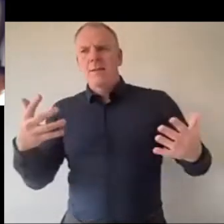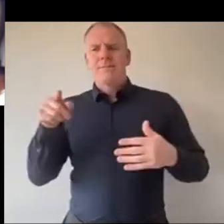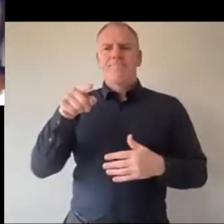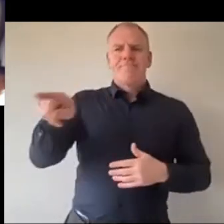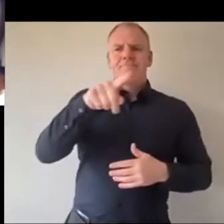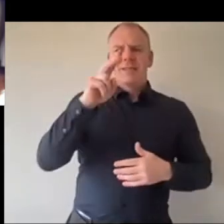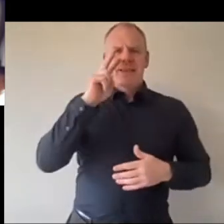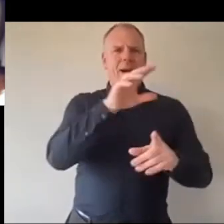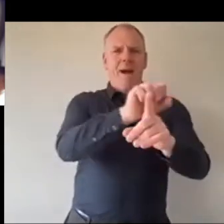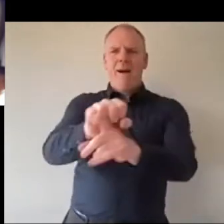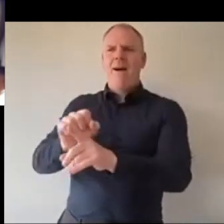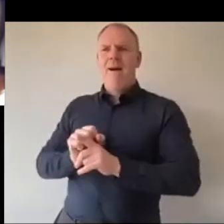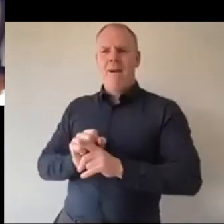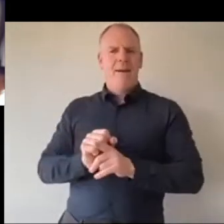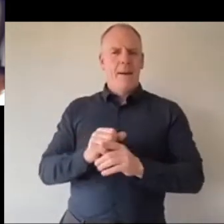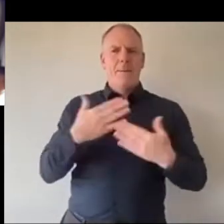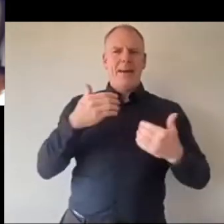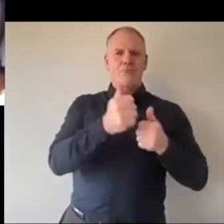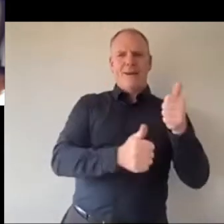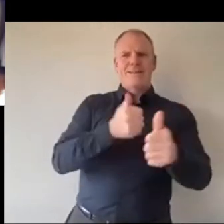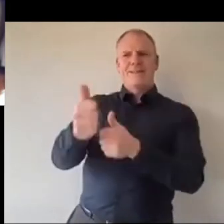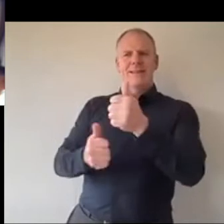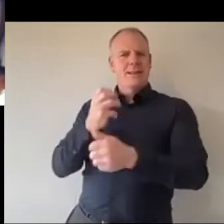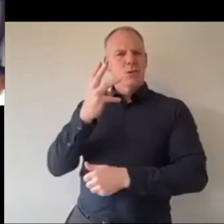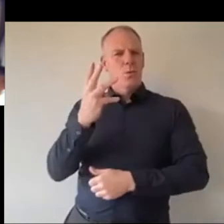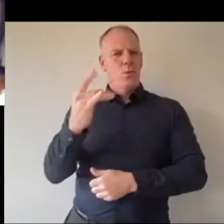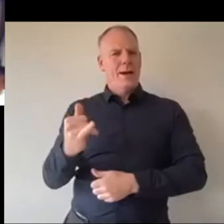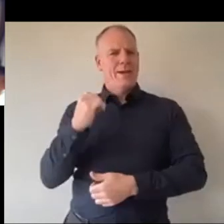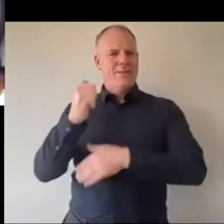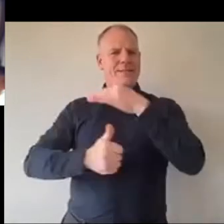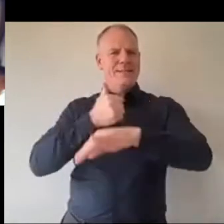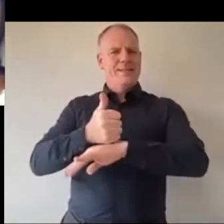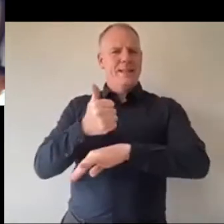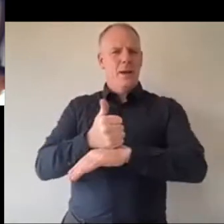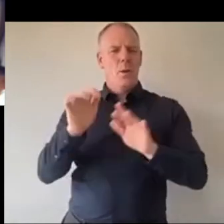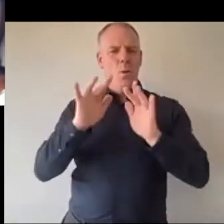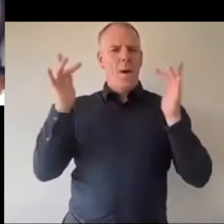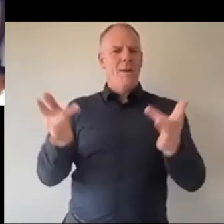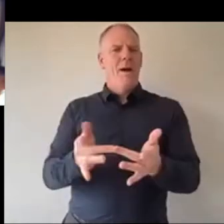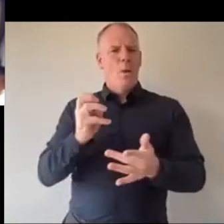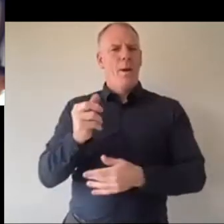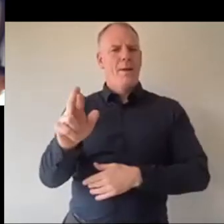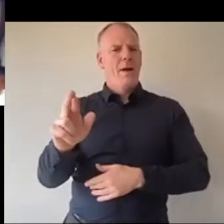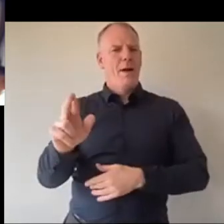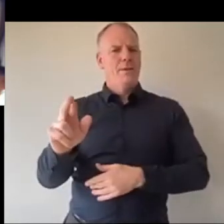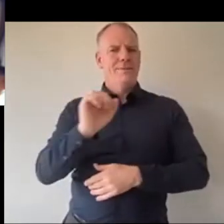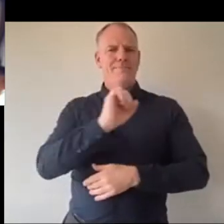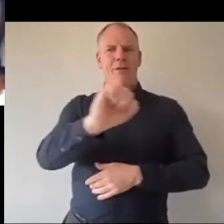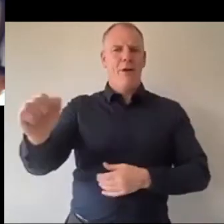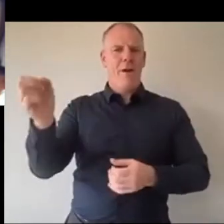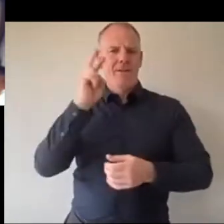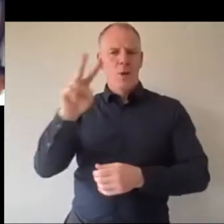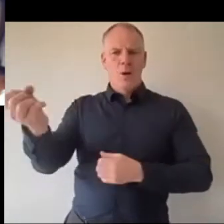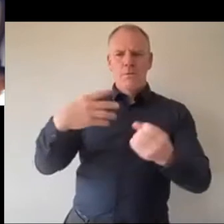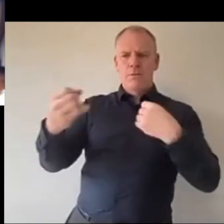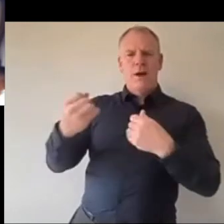seen and it's a huge credit to them it's why we set up this webinar and these awards to kind of hear the thoughts because a lot of young people get a lot